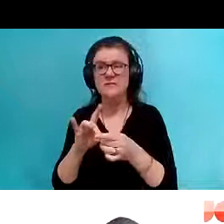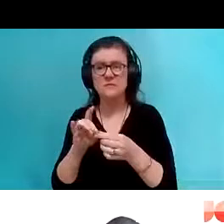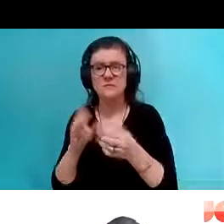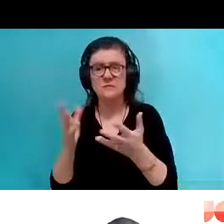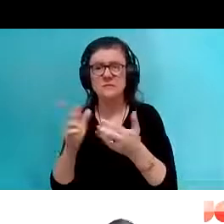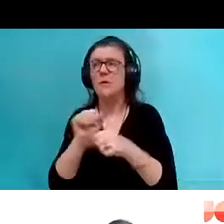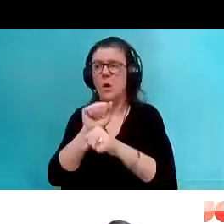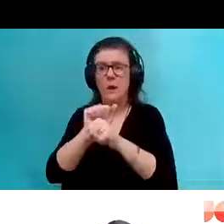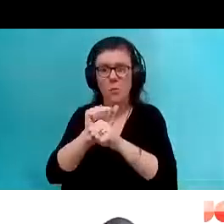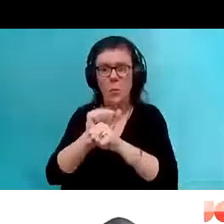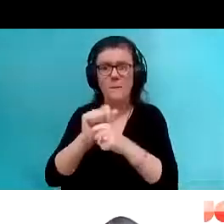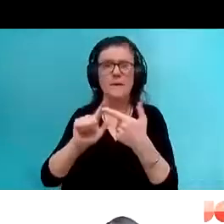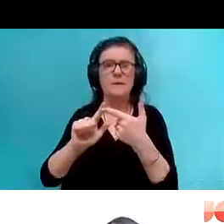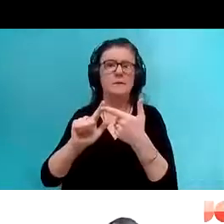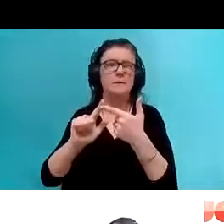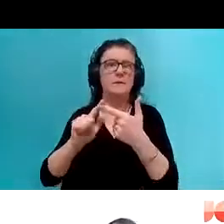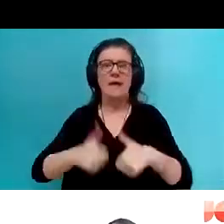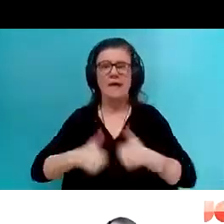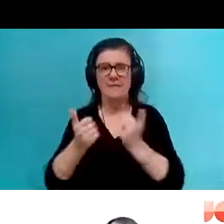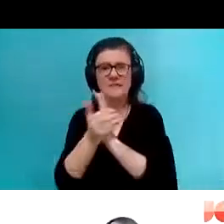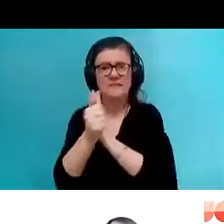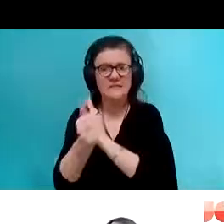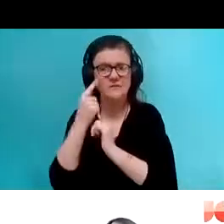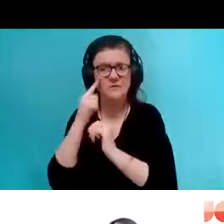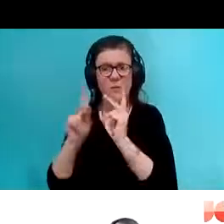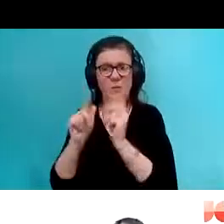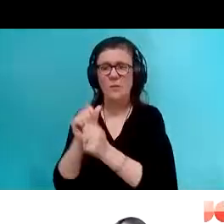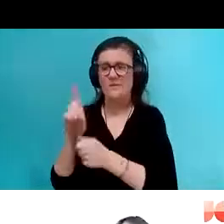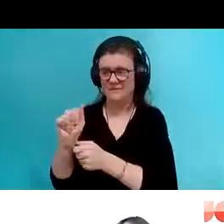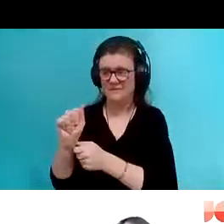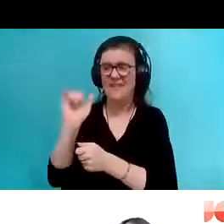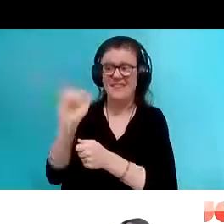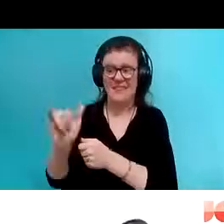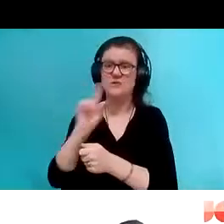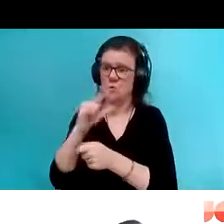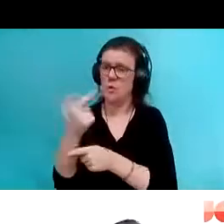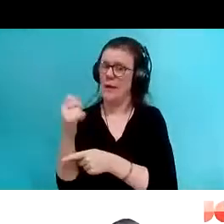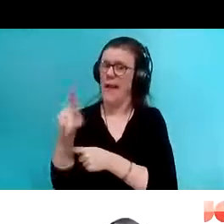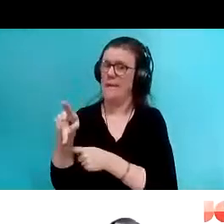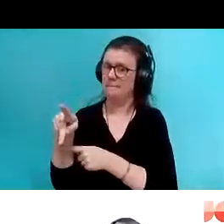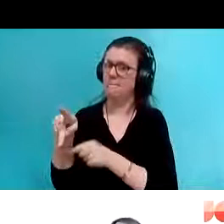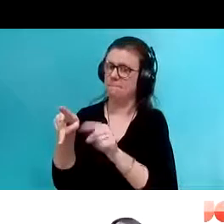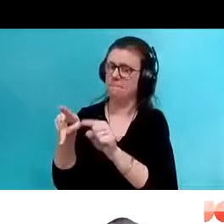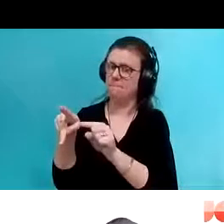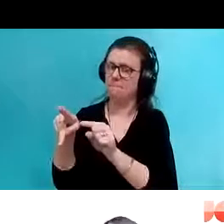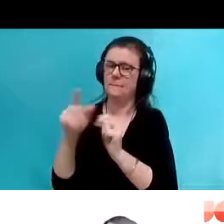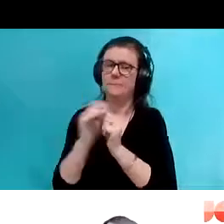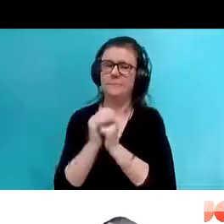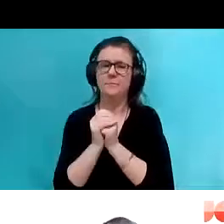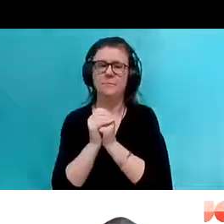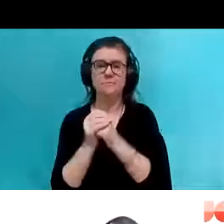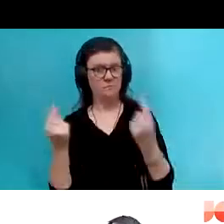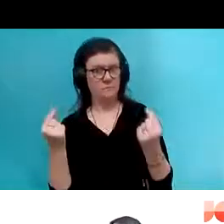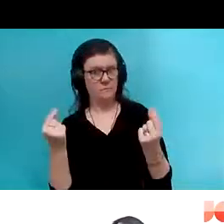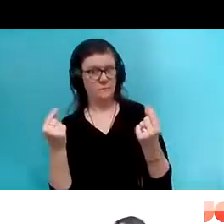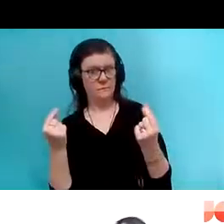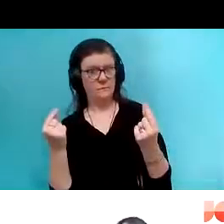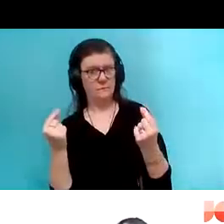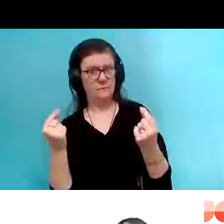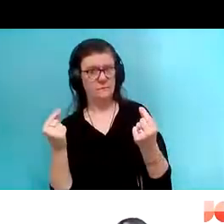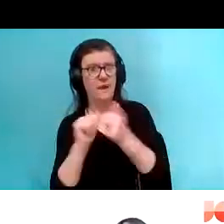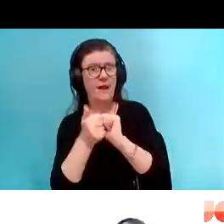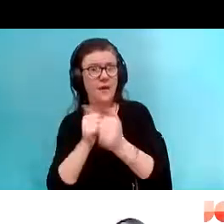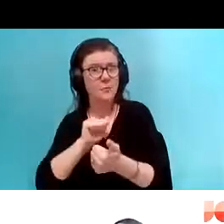employment skills of persons with disabilities was a real data gap. So what do we do to address some of